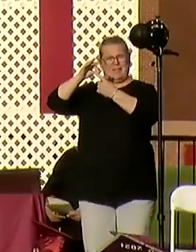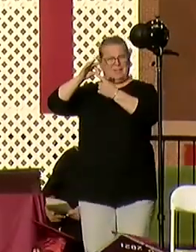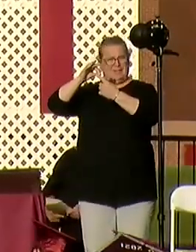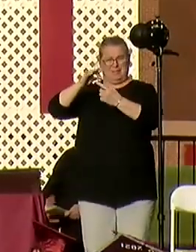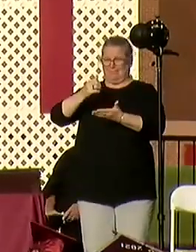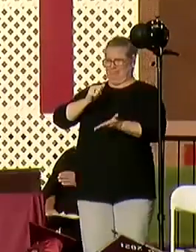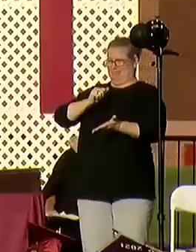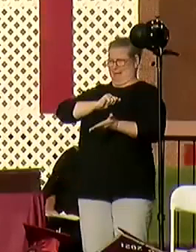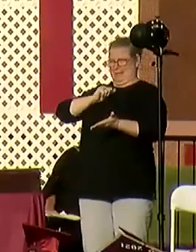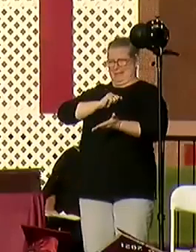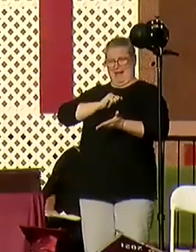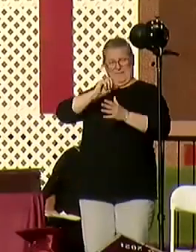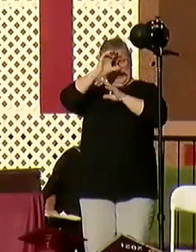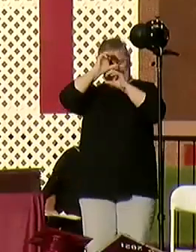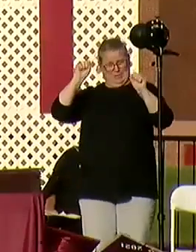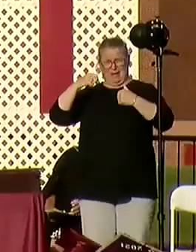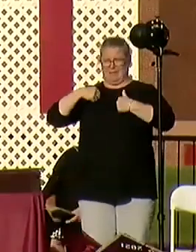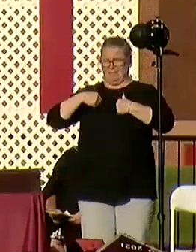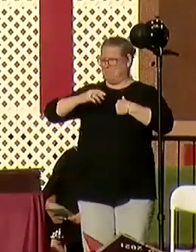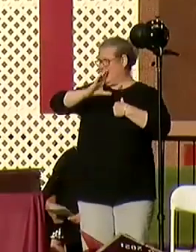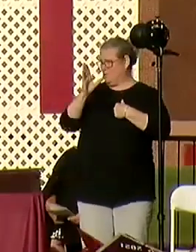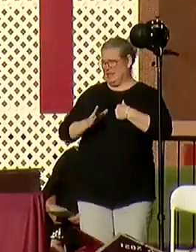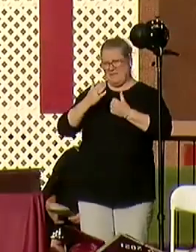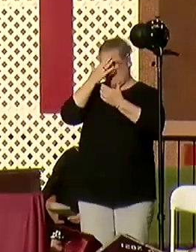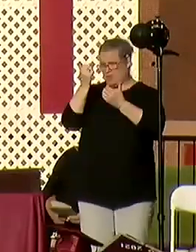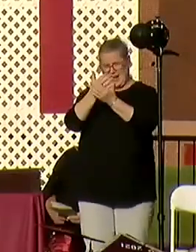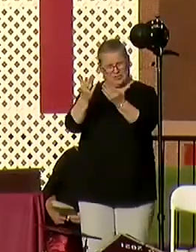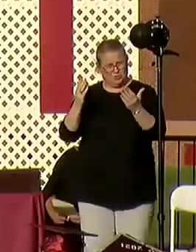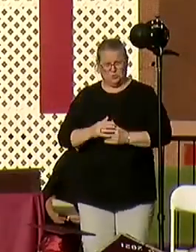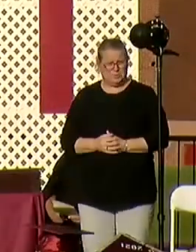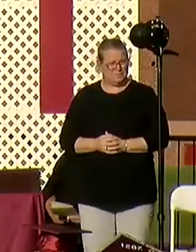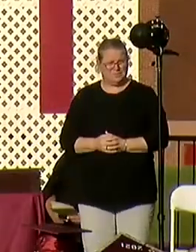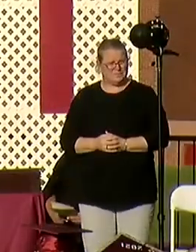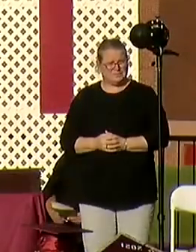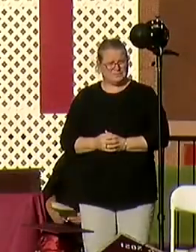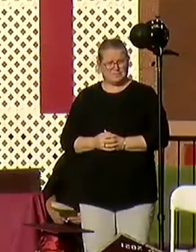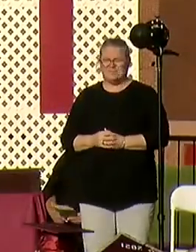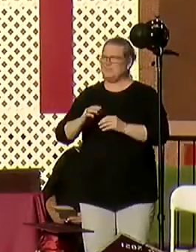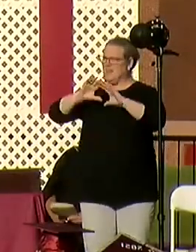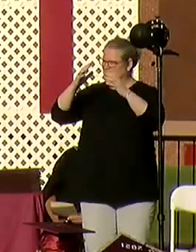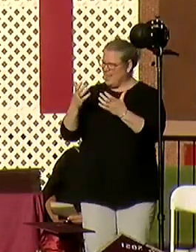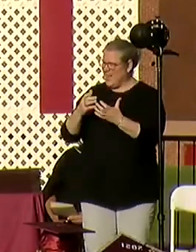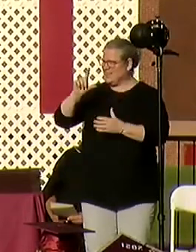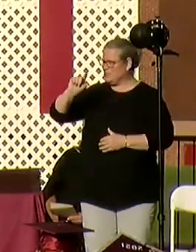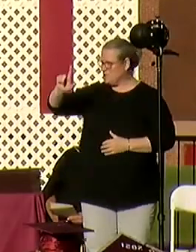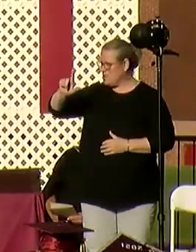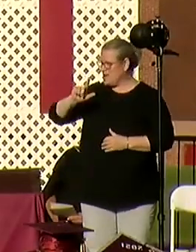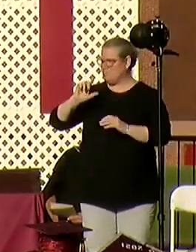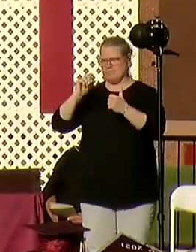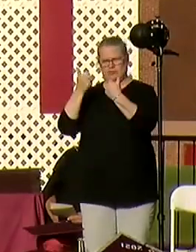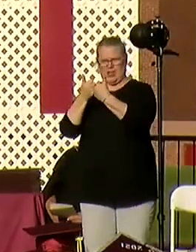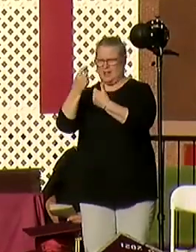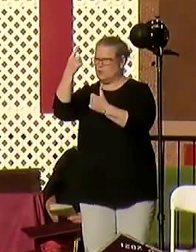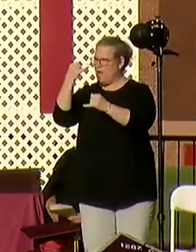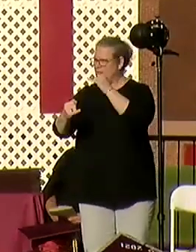superintendent of schools will never forget. Granby Memorial High School class of 21, I want to challenge you one